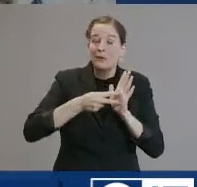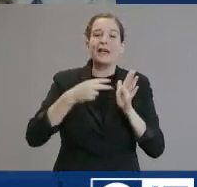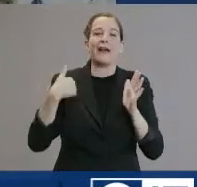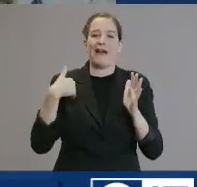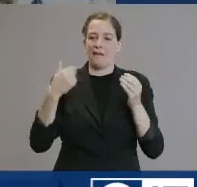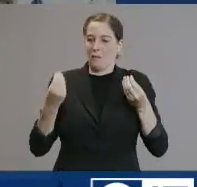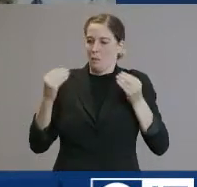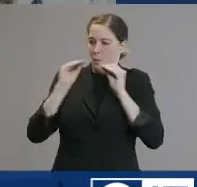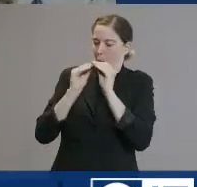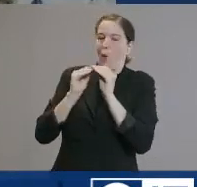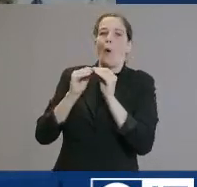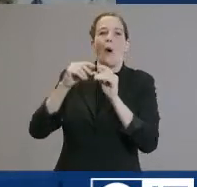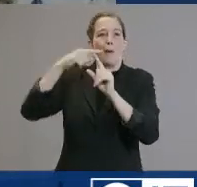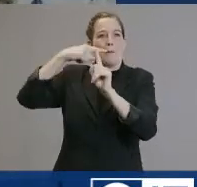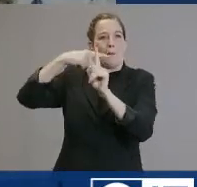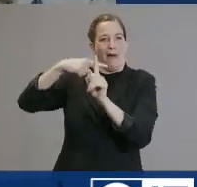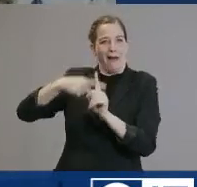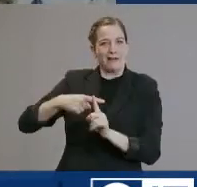tests.